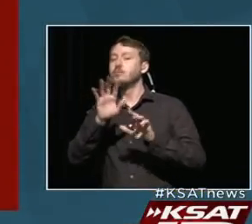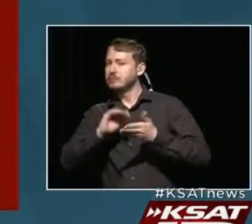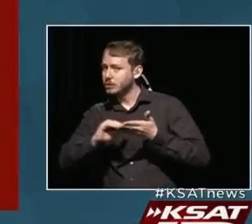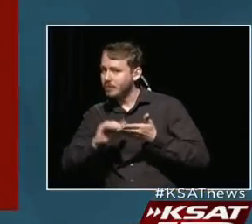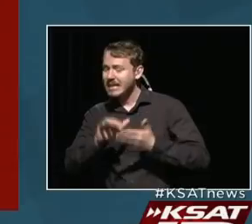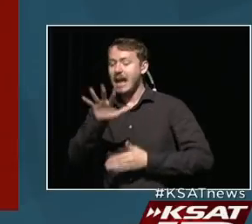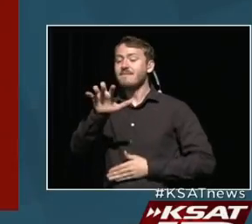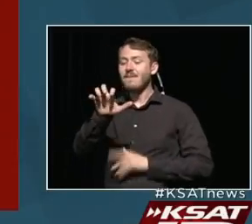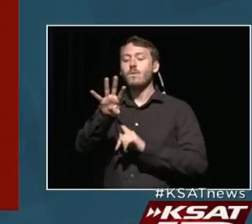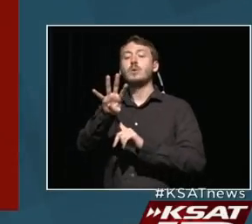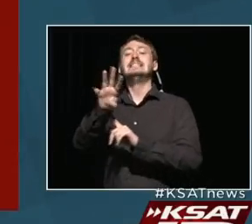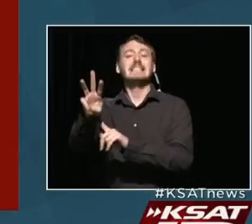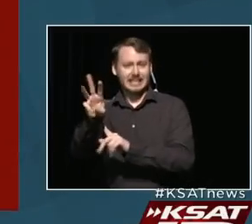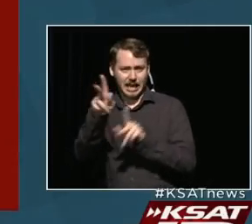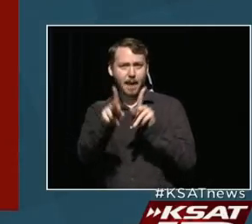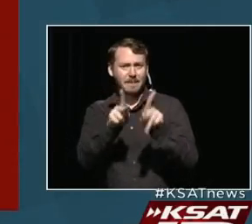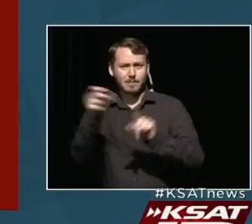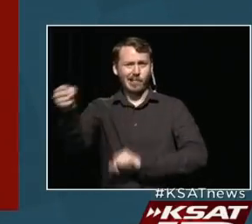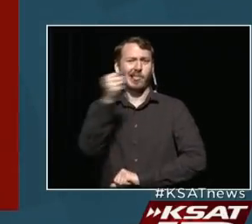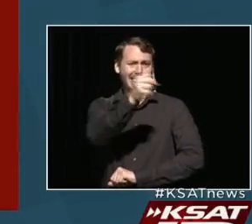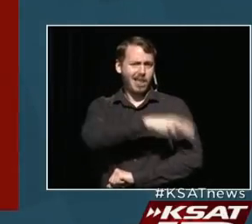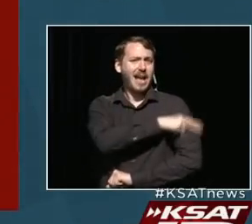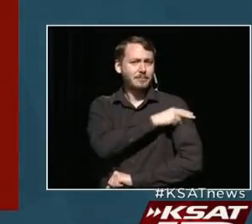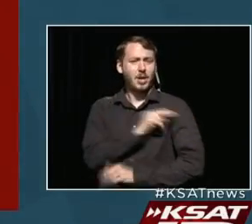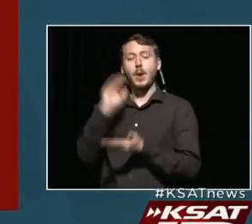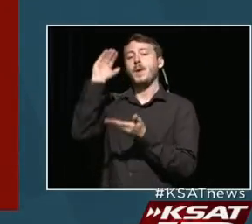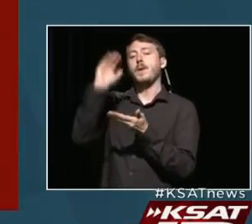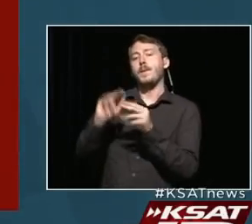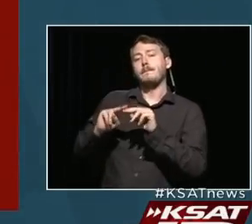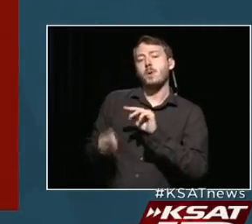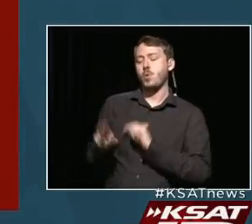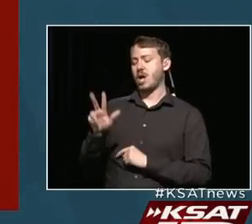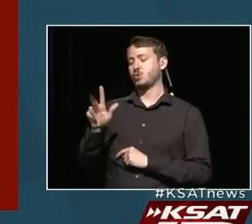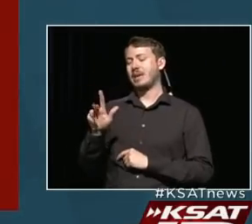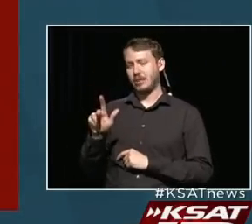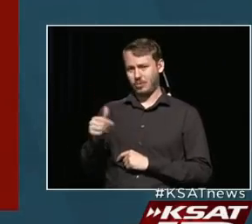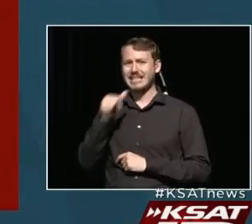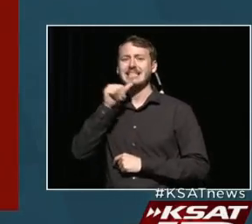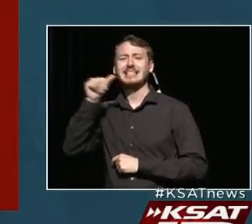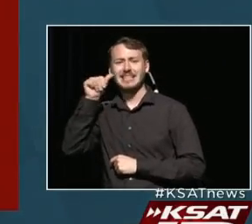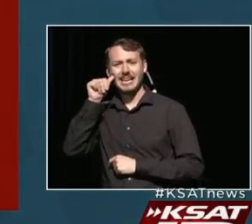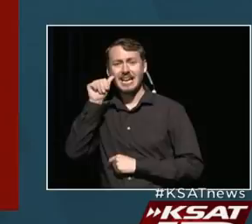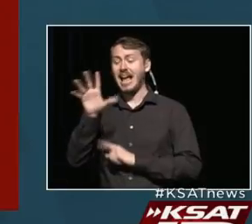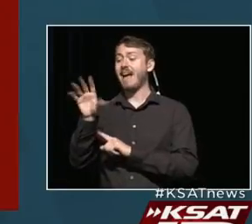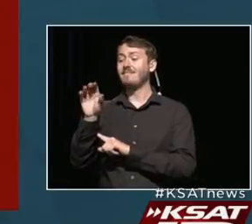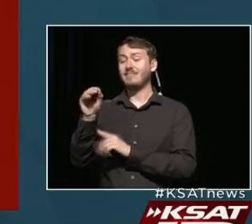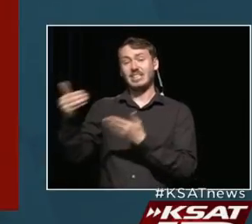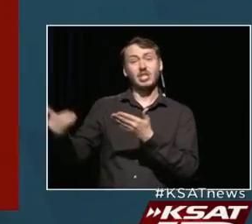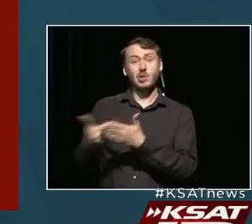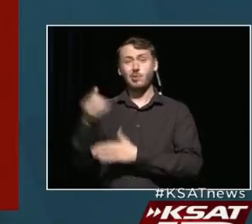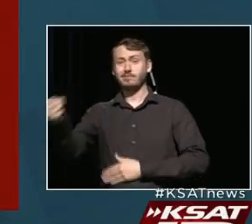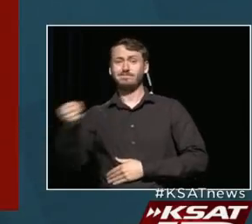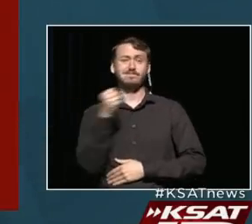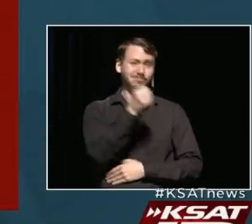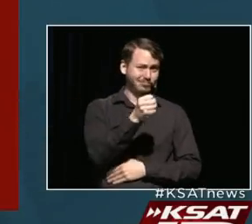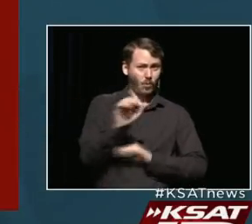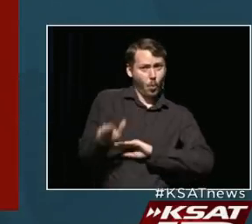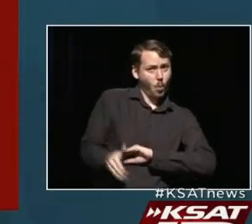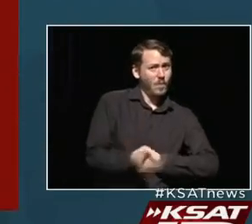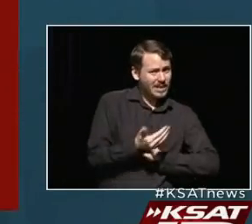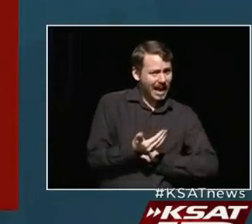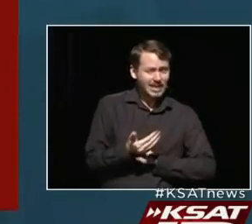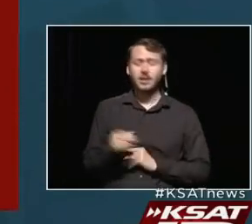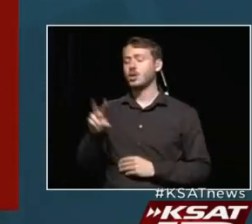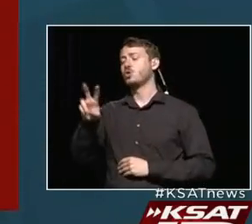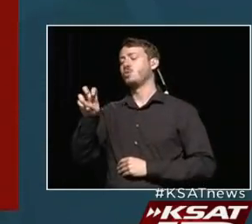546 people in the hospital. That's down 23 from yesterday. 50 new admissions to the hospitals overnight, as well as